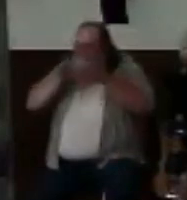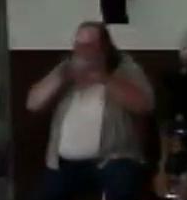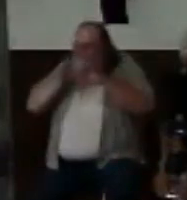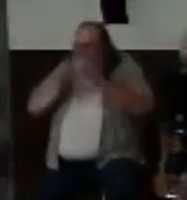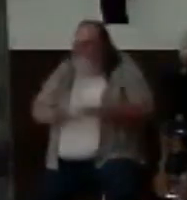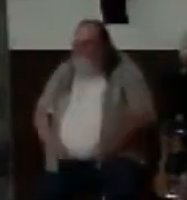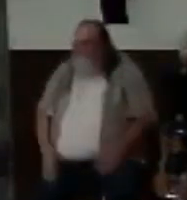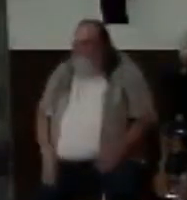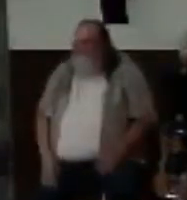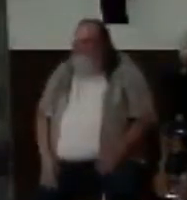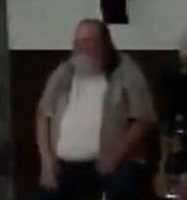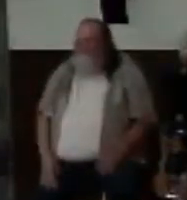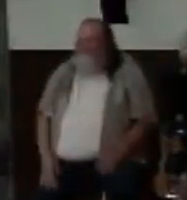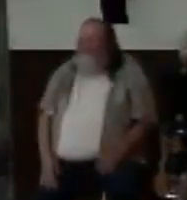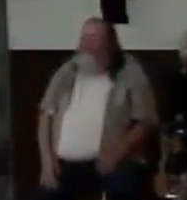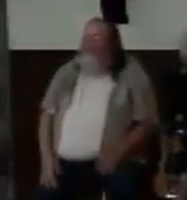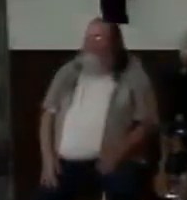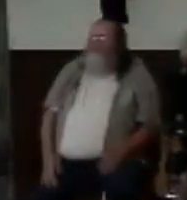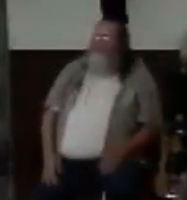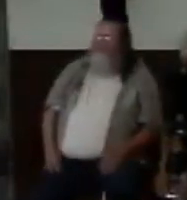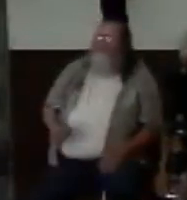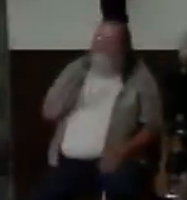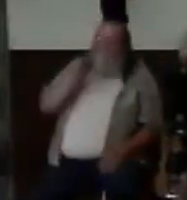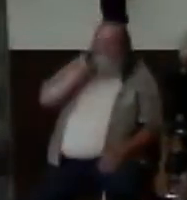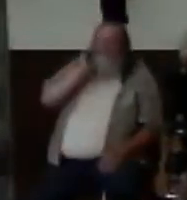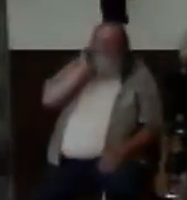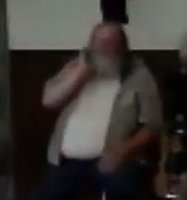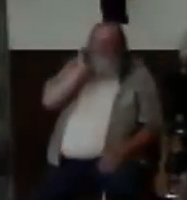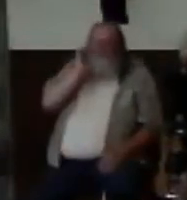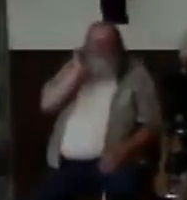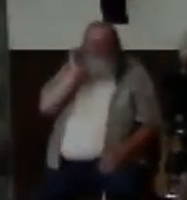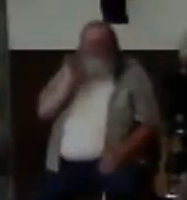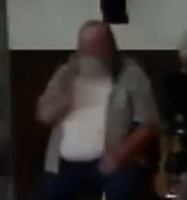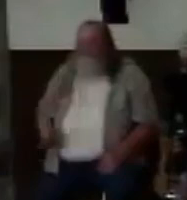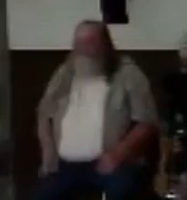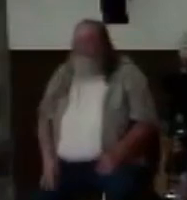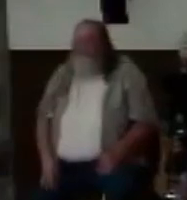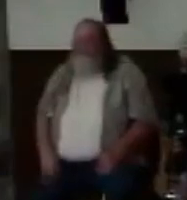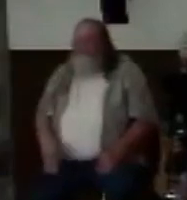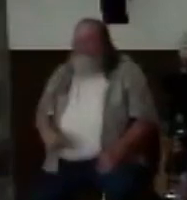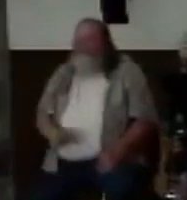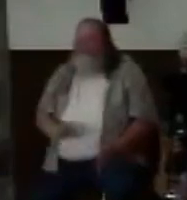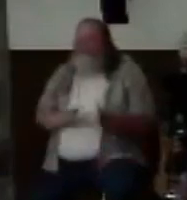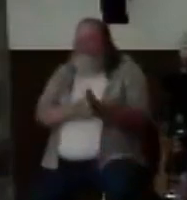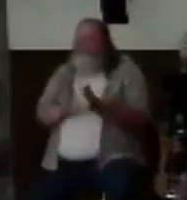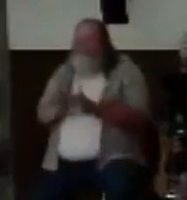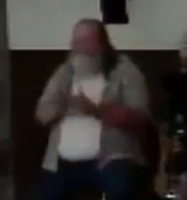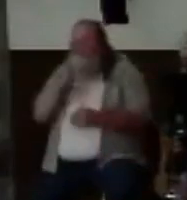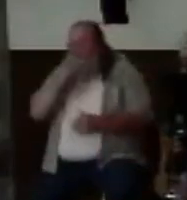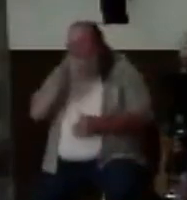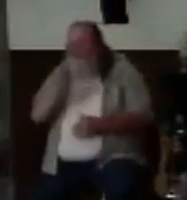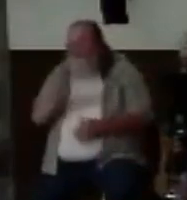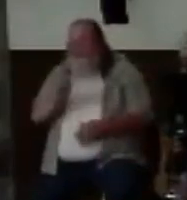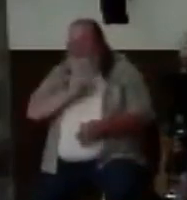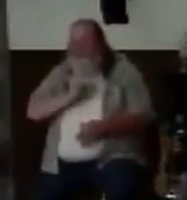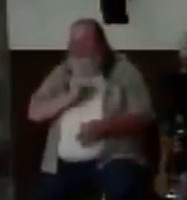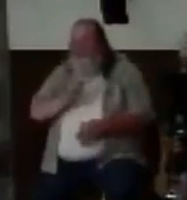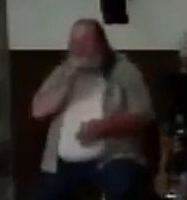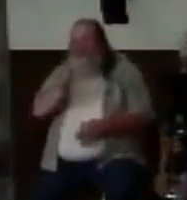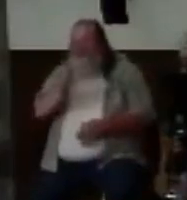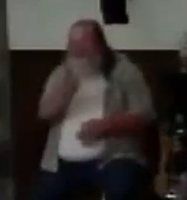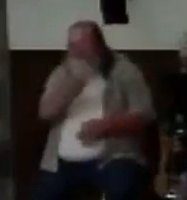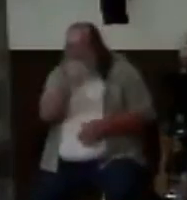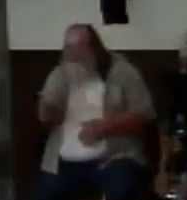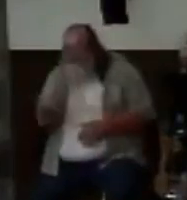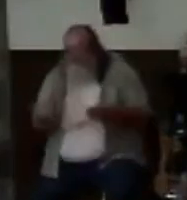saying to the people that are reciting Zechariah 14 out of tradition. I'm right here. who